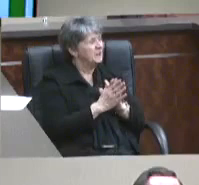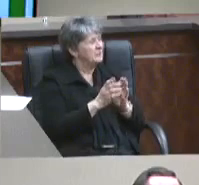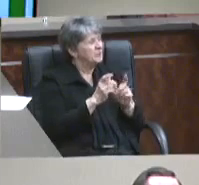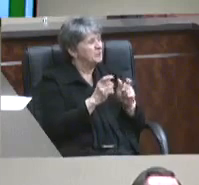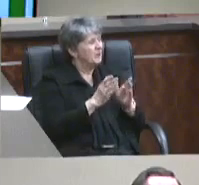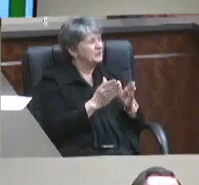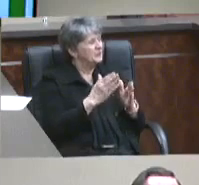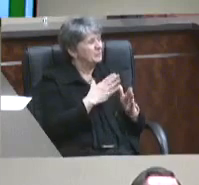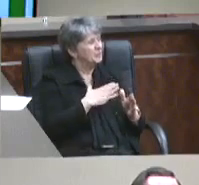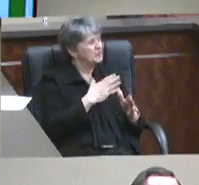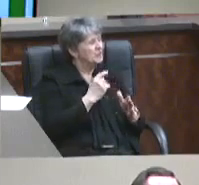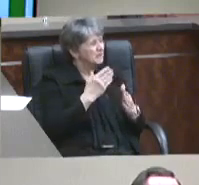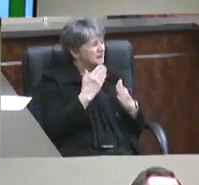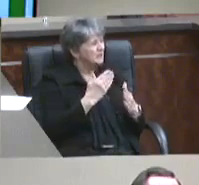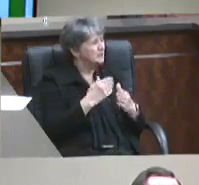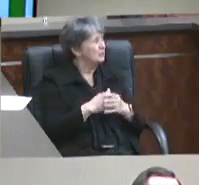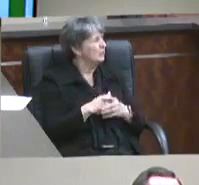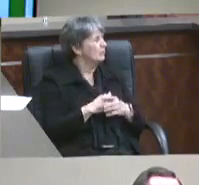appreciate it.